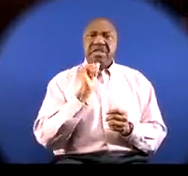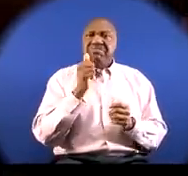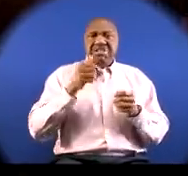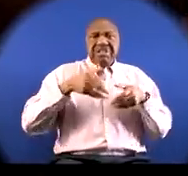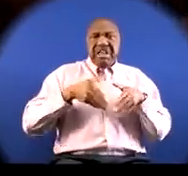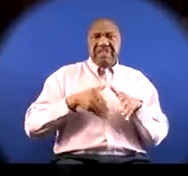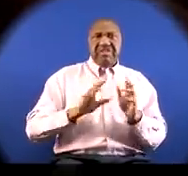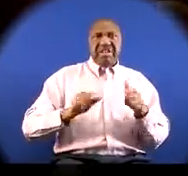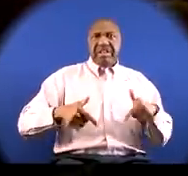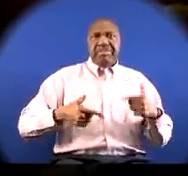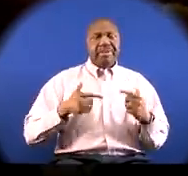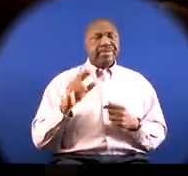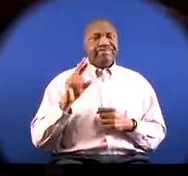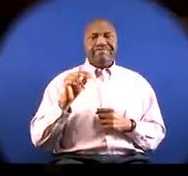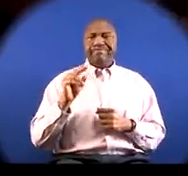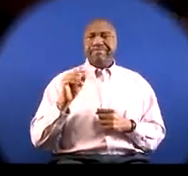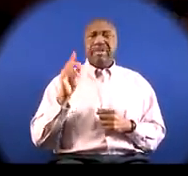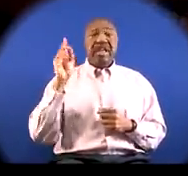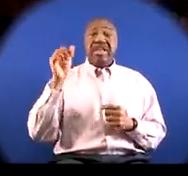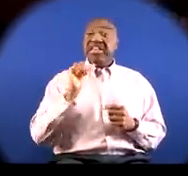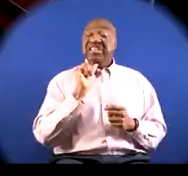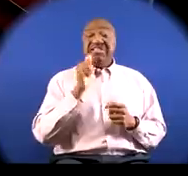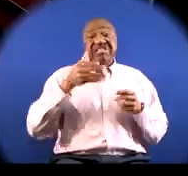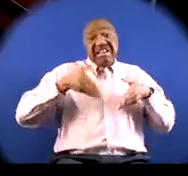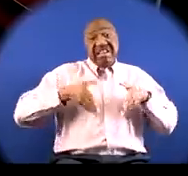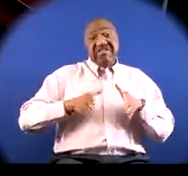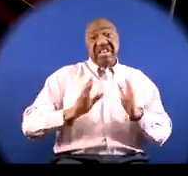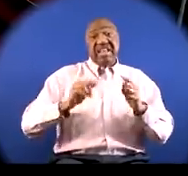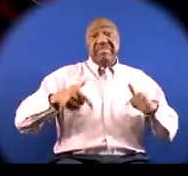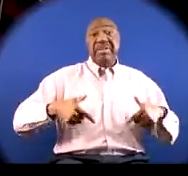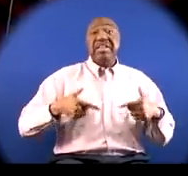he did. No, no, he did.